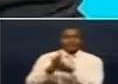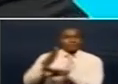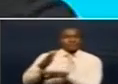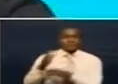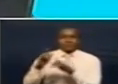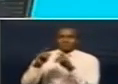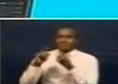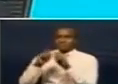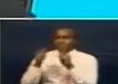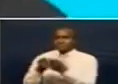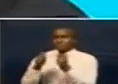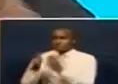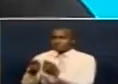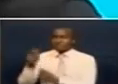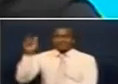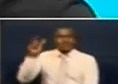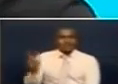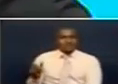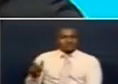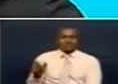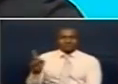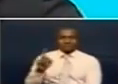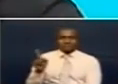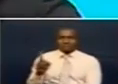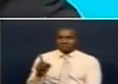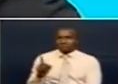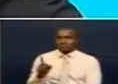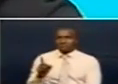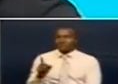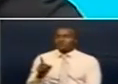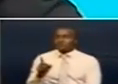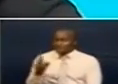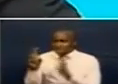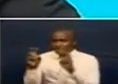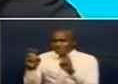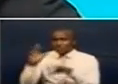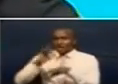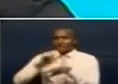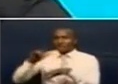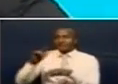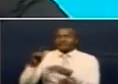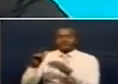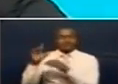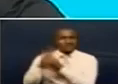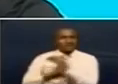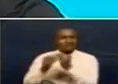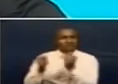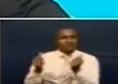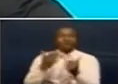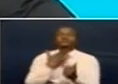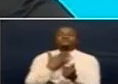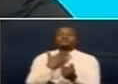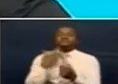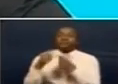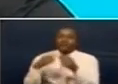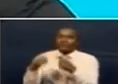ethnicities, beyond regions, beyond this pigeonhole, to deal with issues affecting this country, or you want to continue to